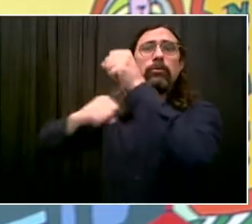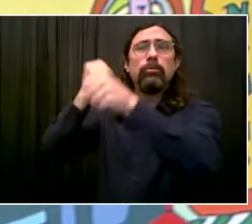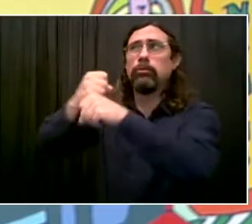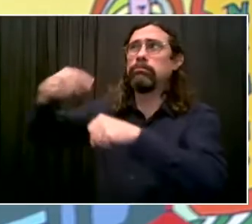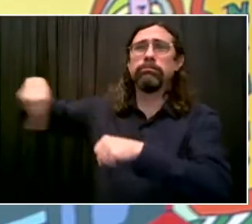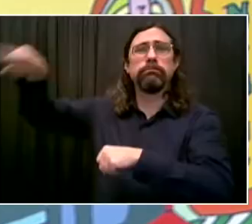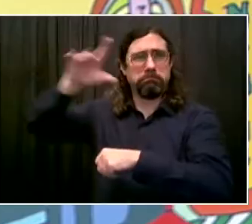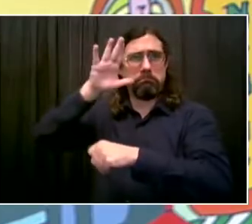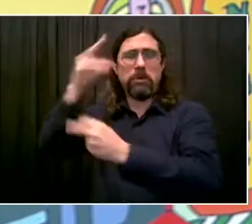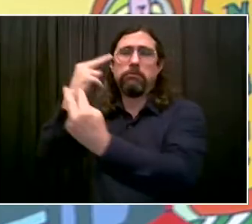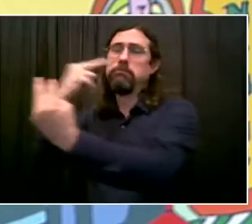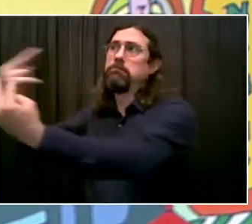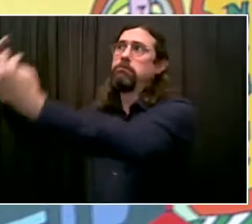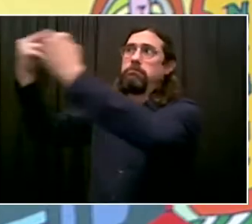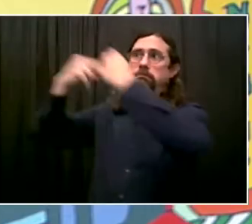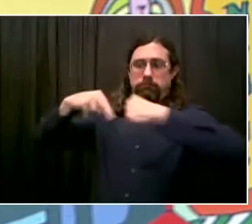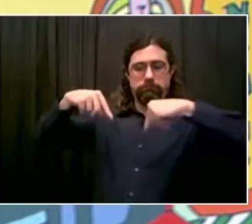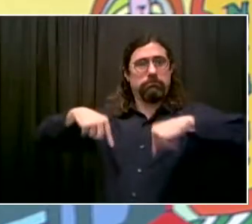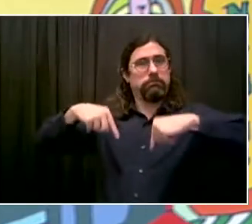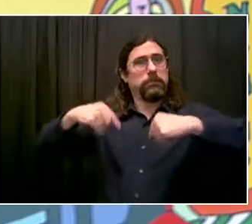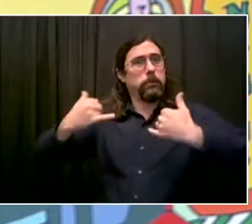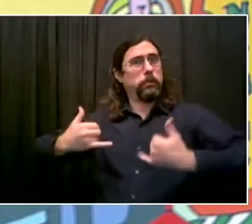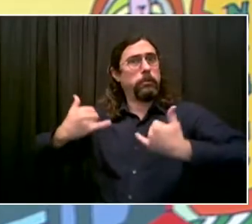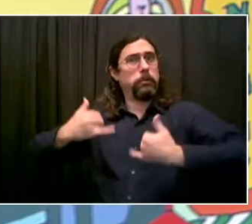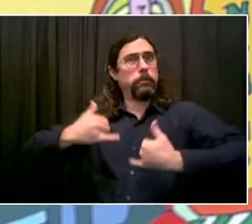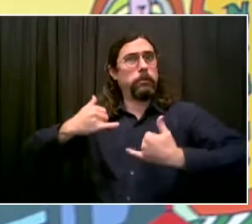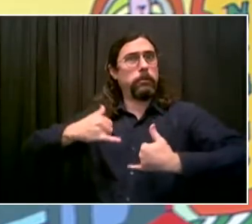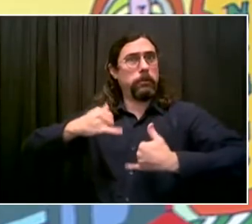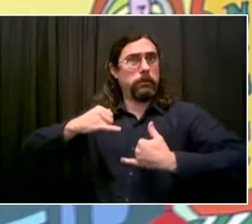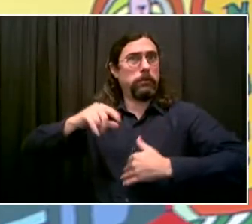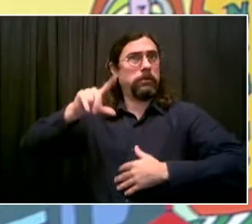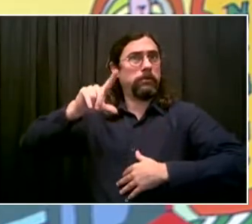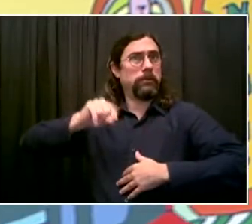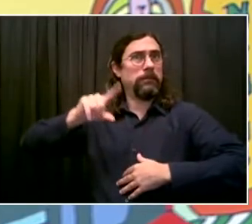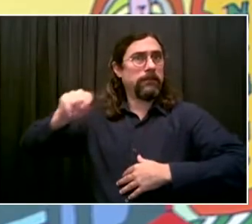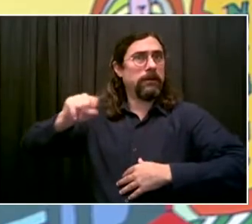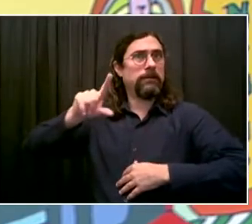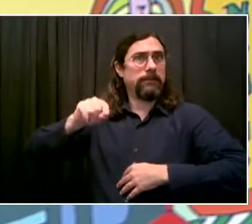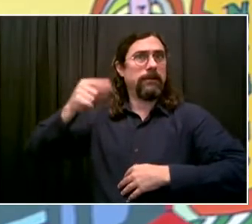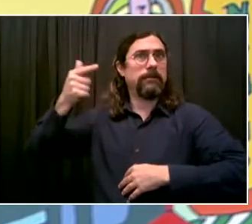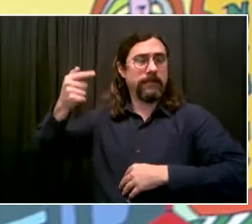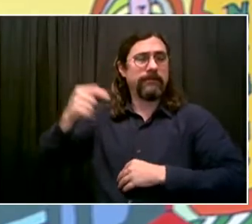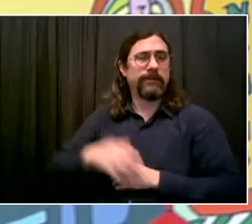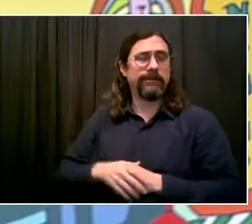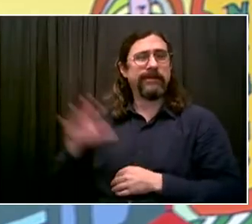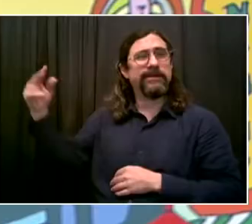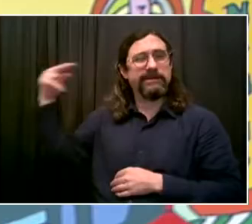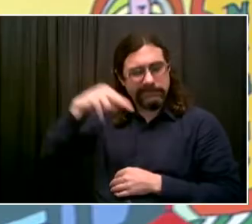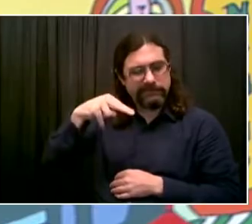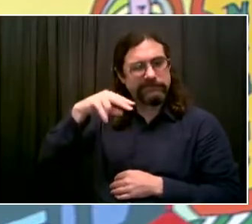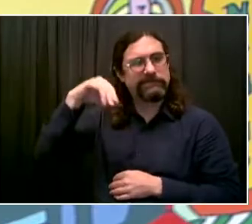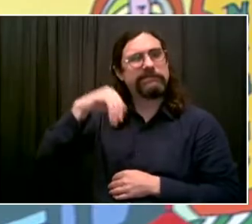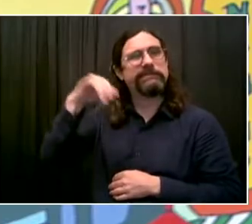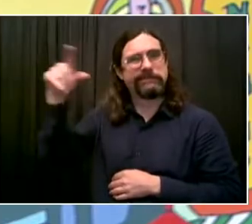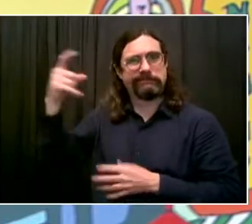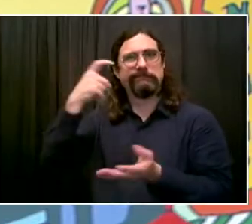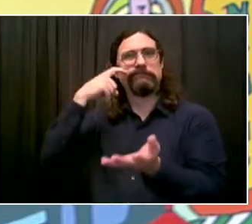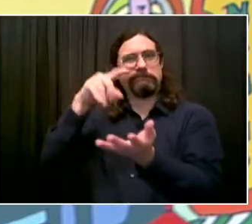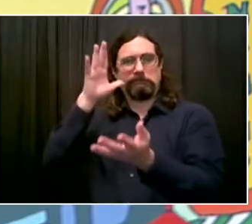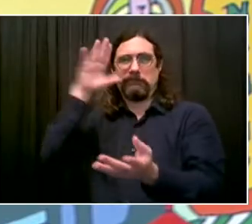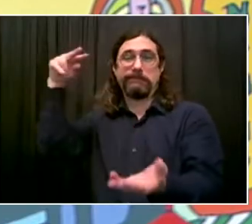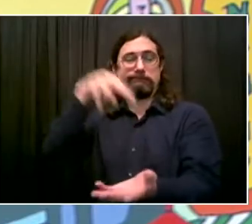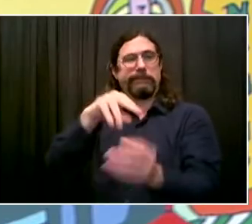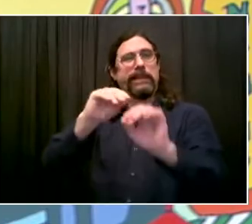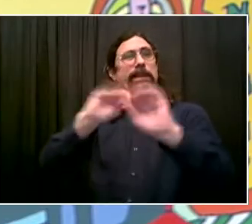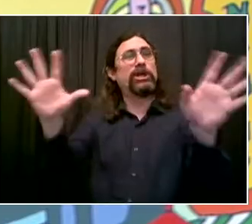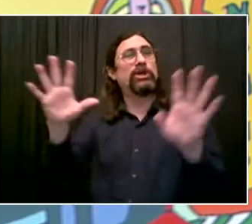way we used to do them, doing things differently. And I always say we got to use the R word,